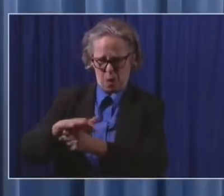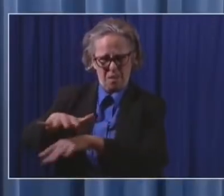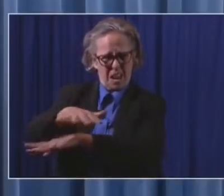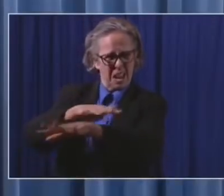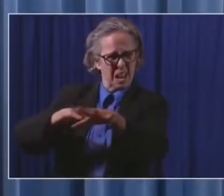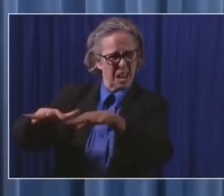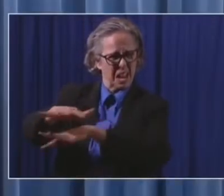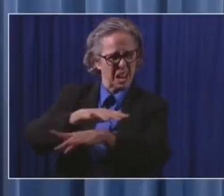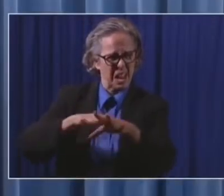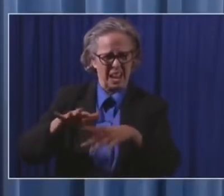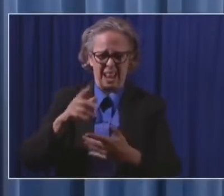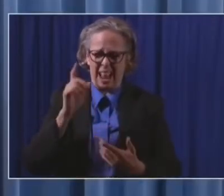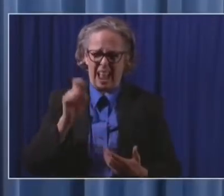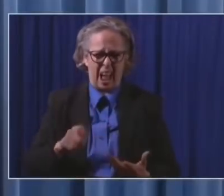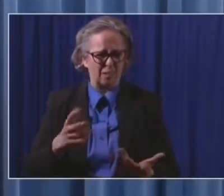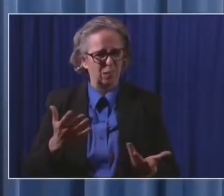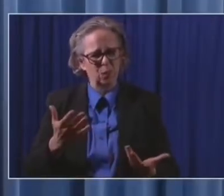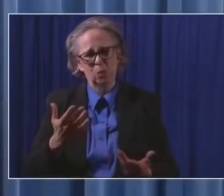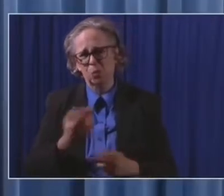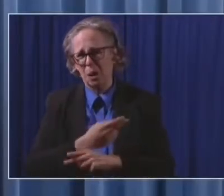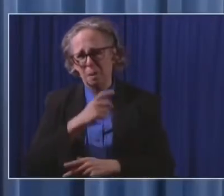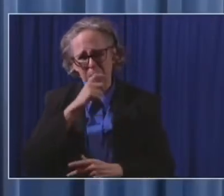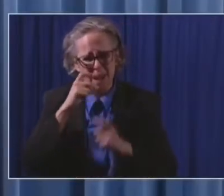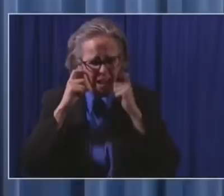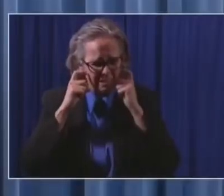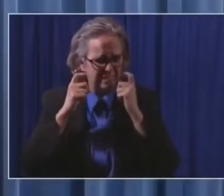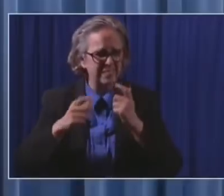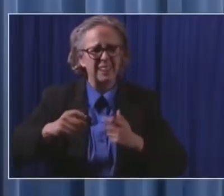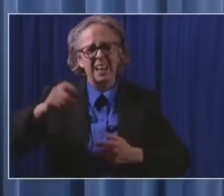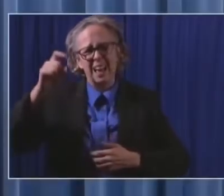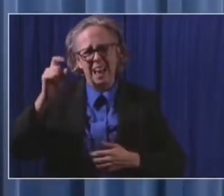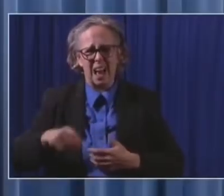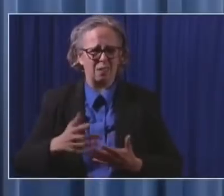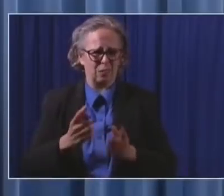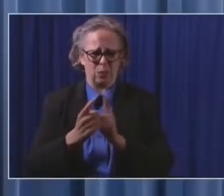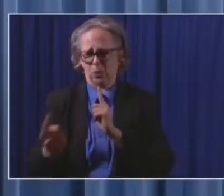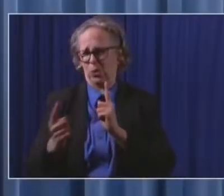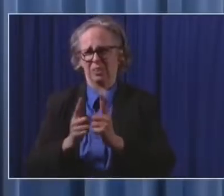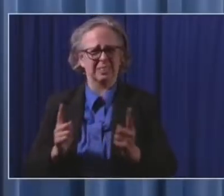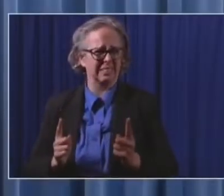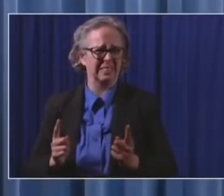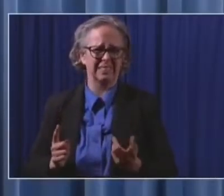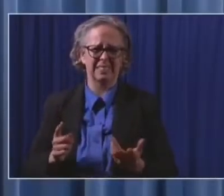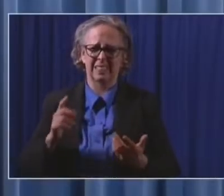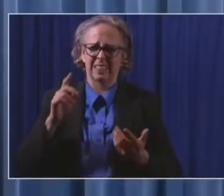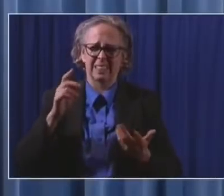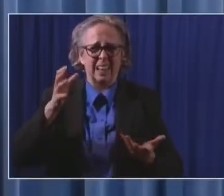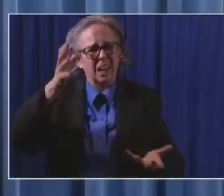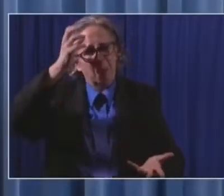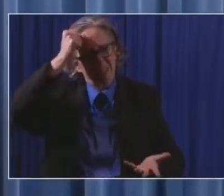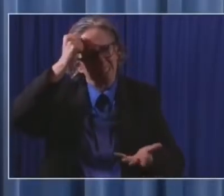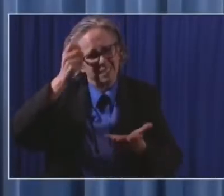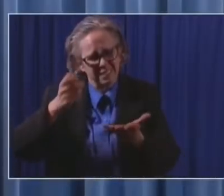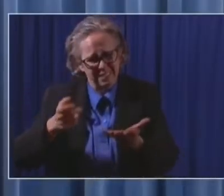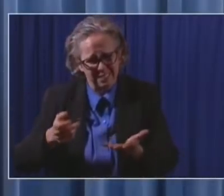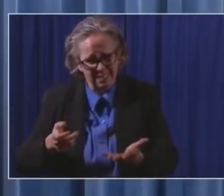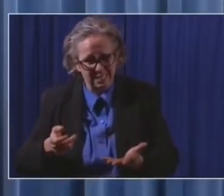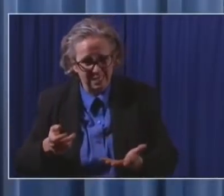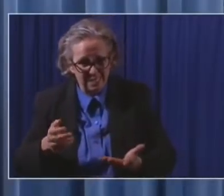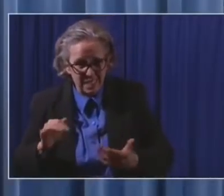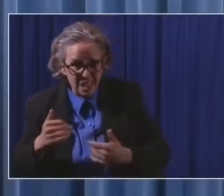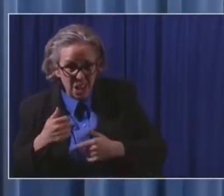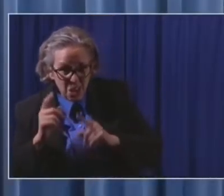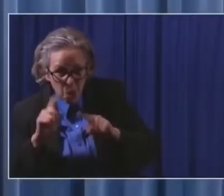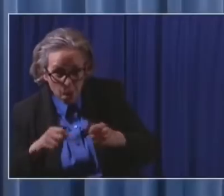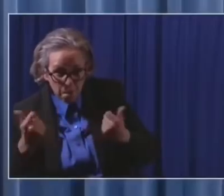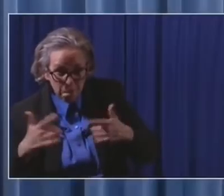a tough time. We're in a tough battle, but we can get through this. But we got to wear a mask when we're out in public. We've got to be careful. We've got to keep our